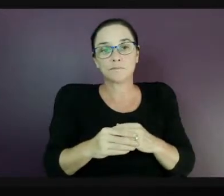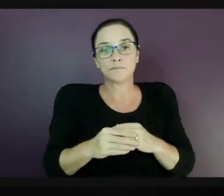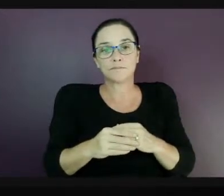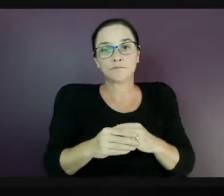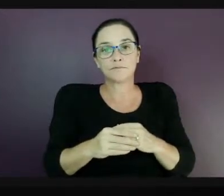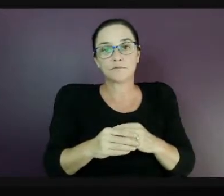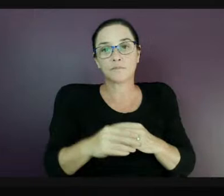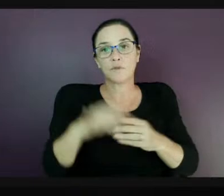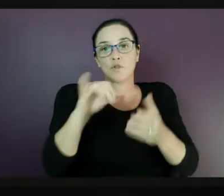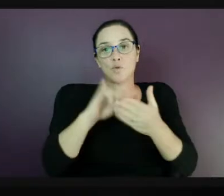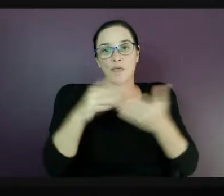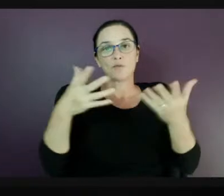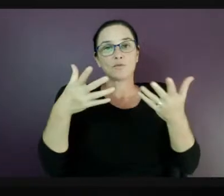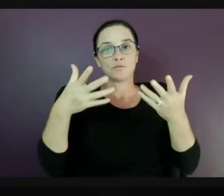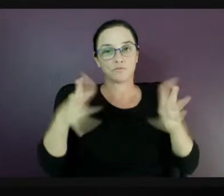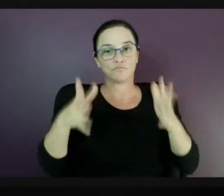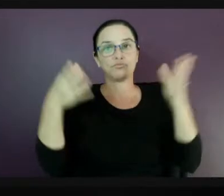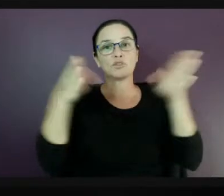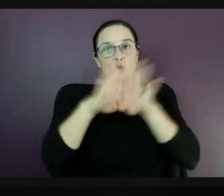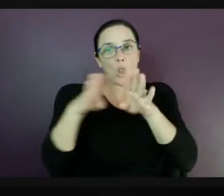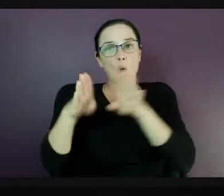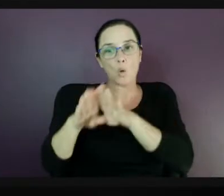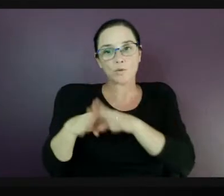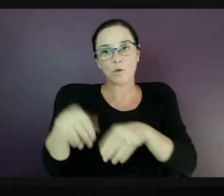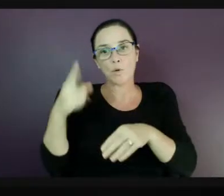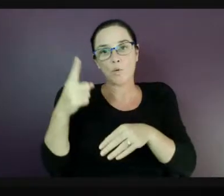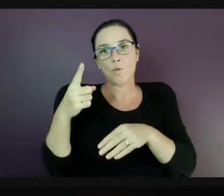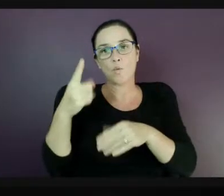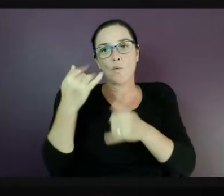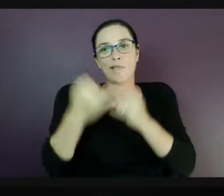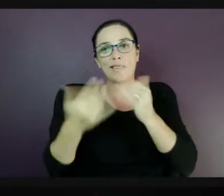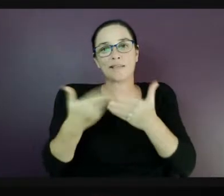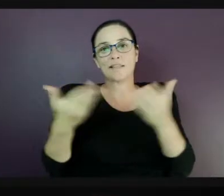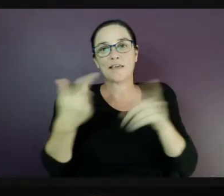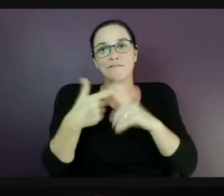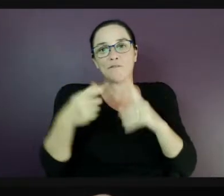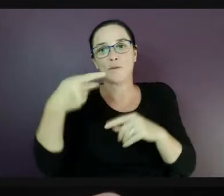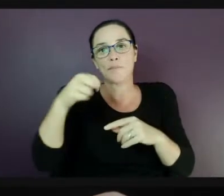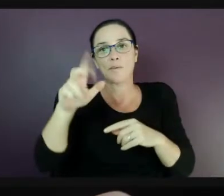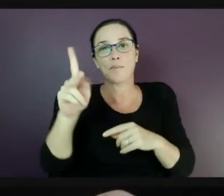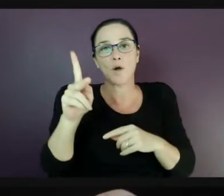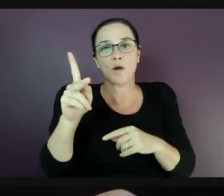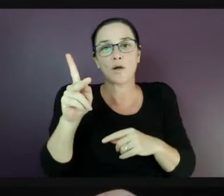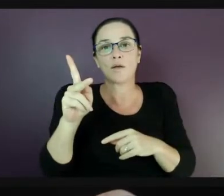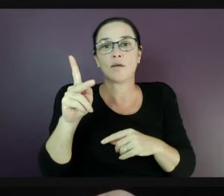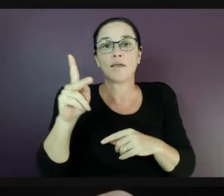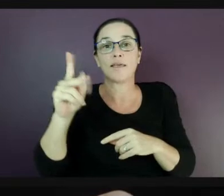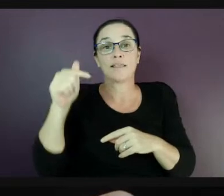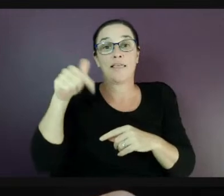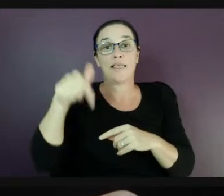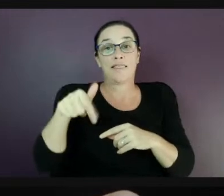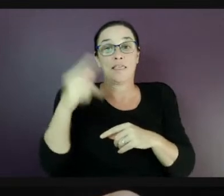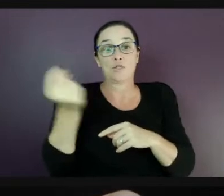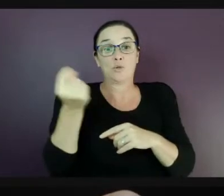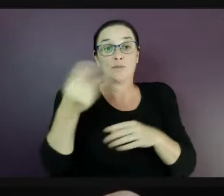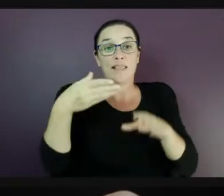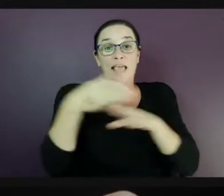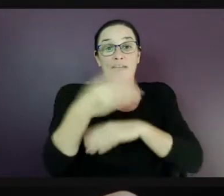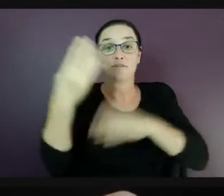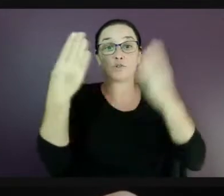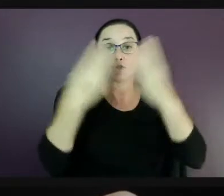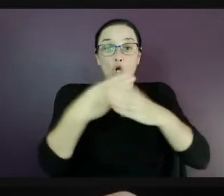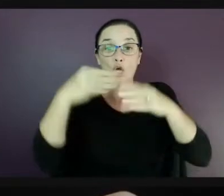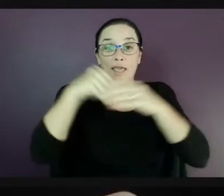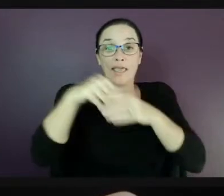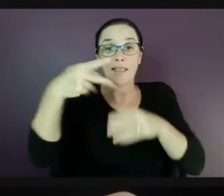So that's the closures of the national park. One last thing from the park is that this following Tuesday is After Dark in the park, and